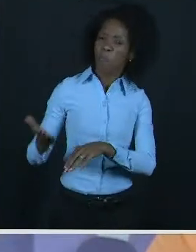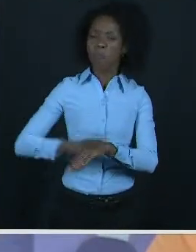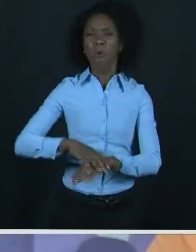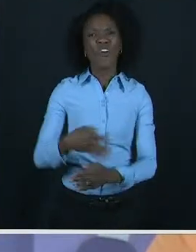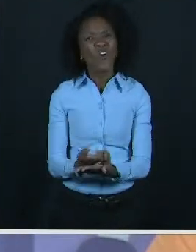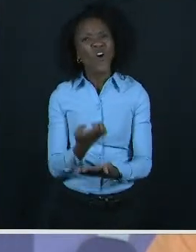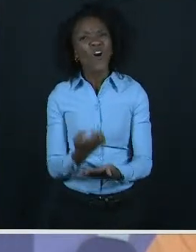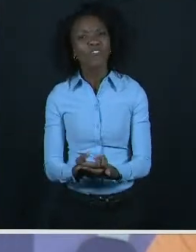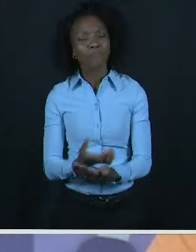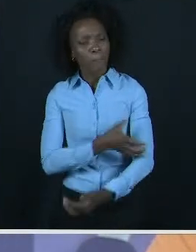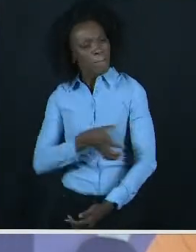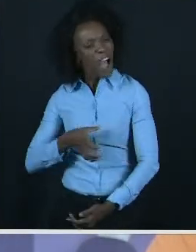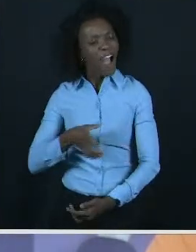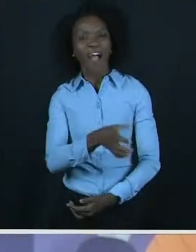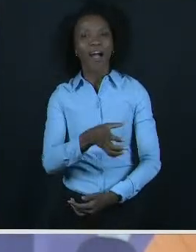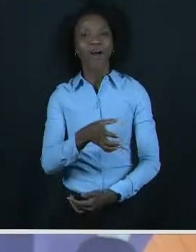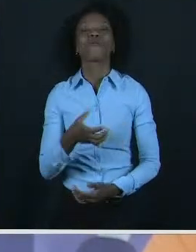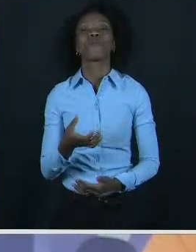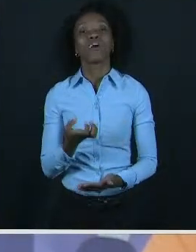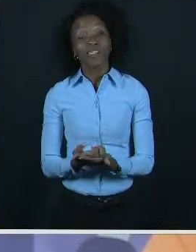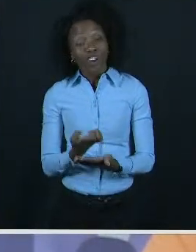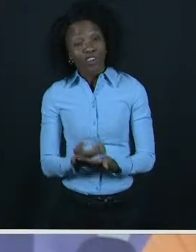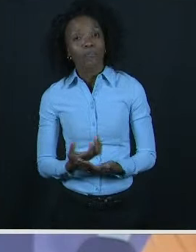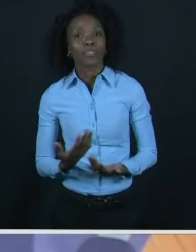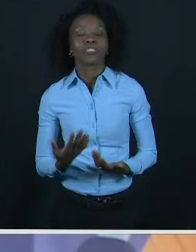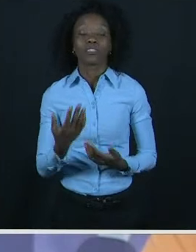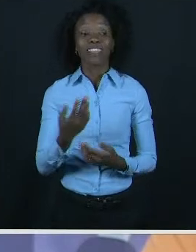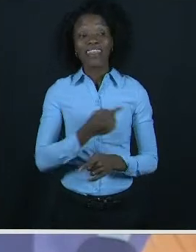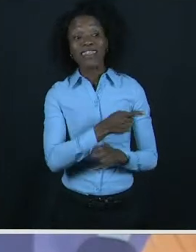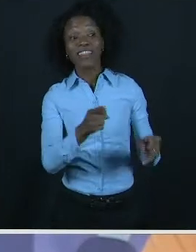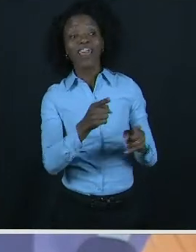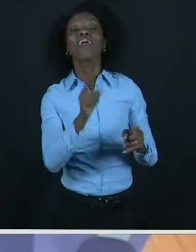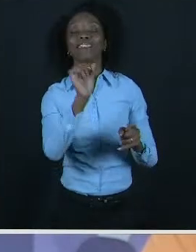empowered, that the women of our country do lead